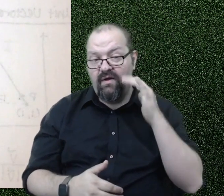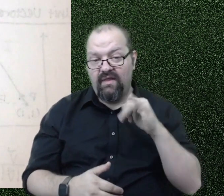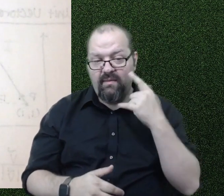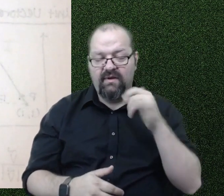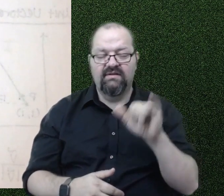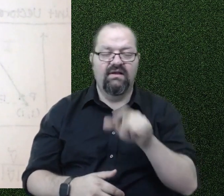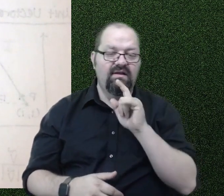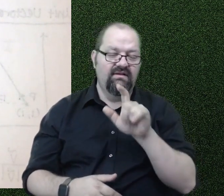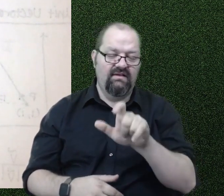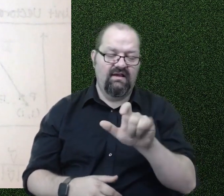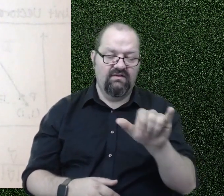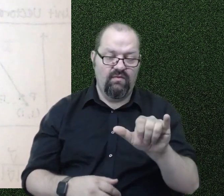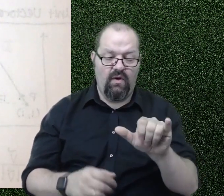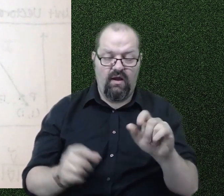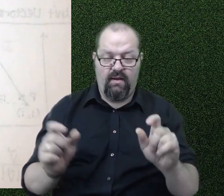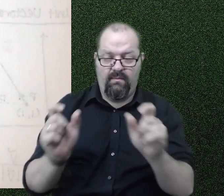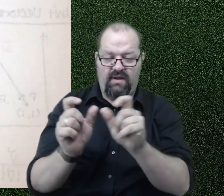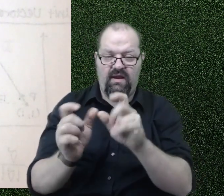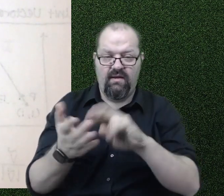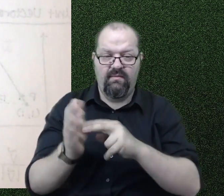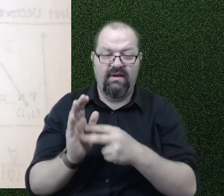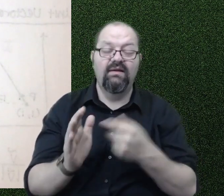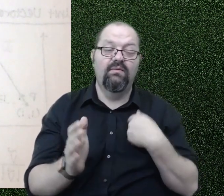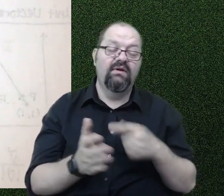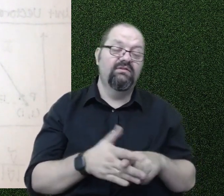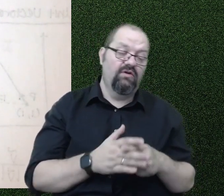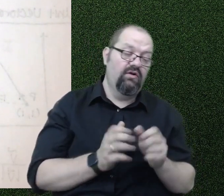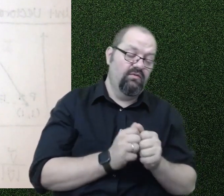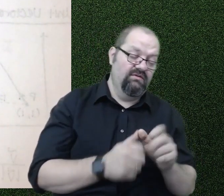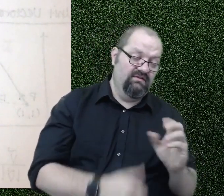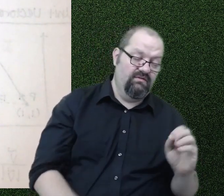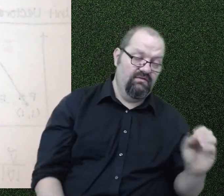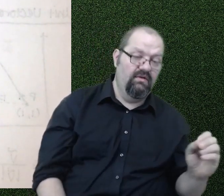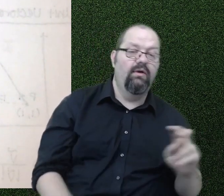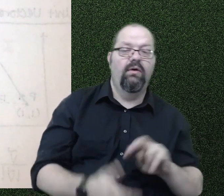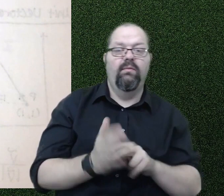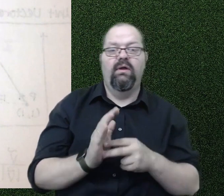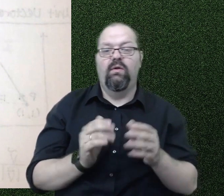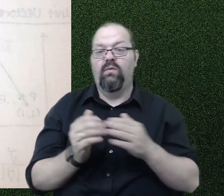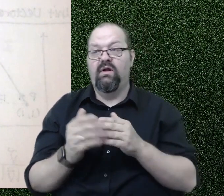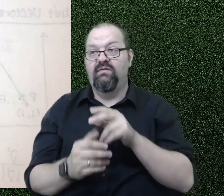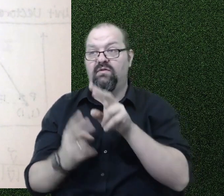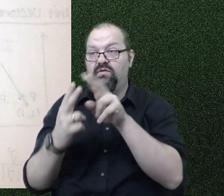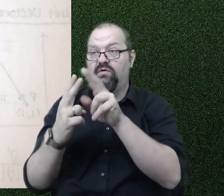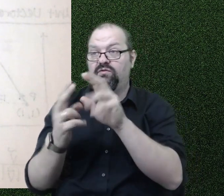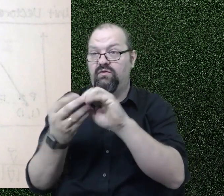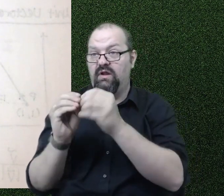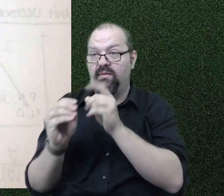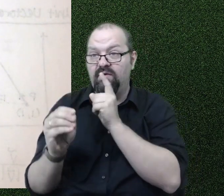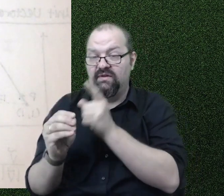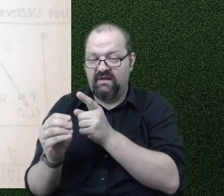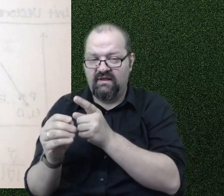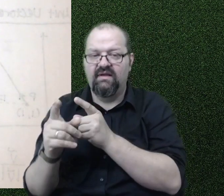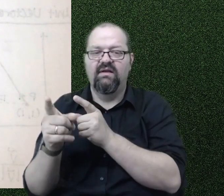xy pair at the end of that point, and we started at 0, 0. So whatever those two numbers are, if that's